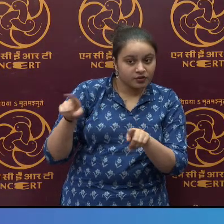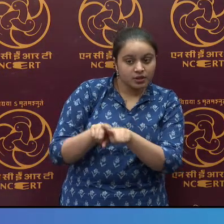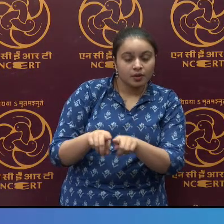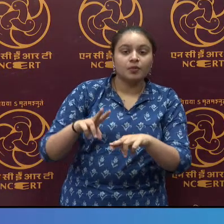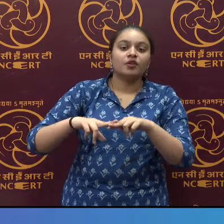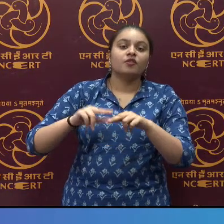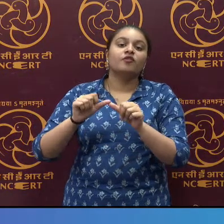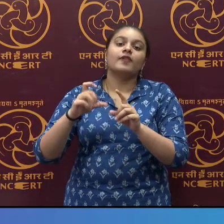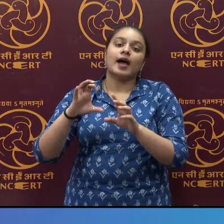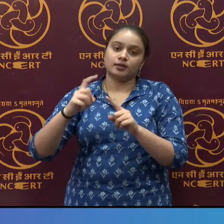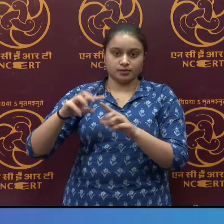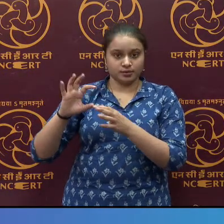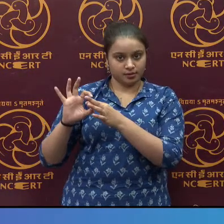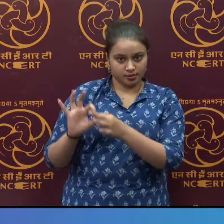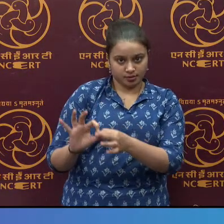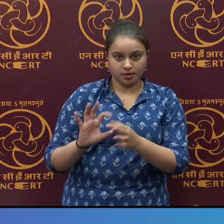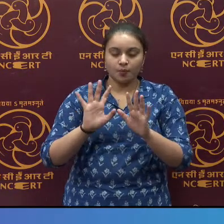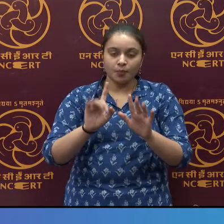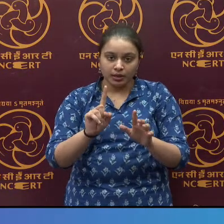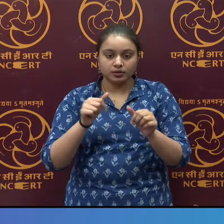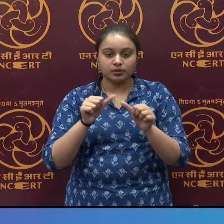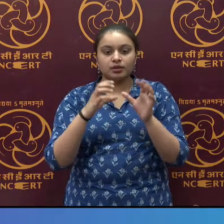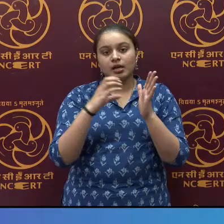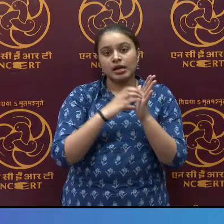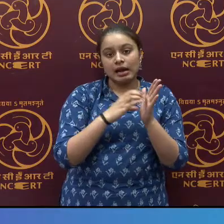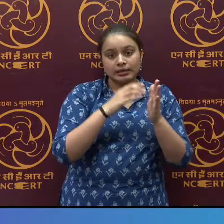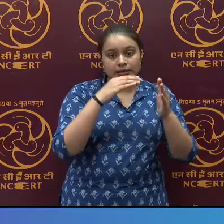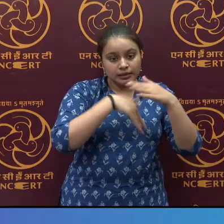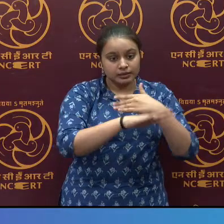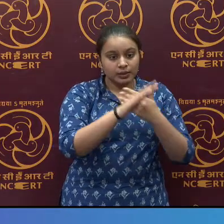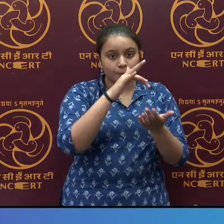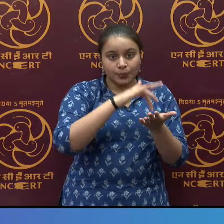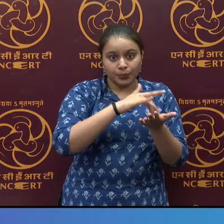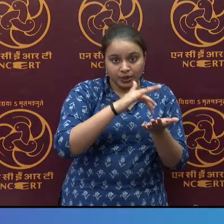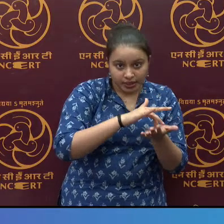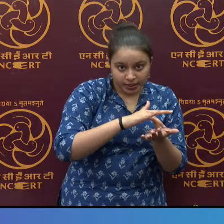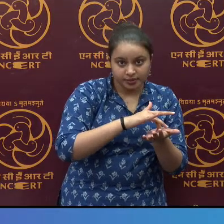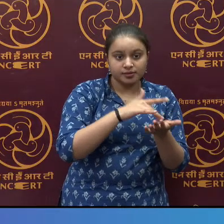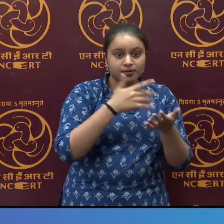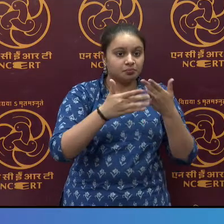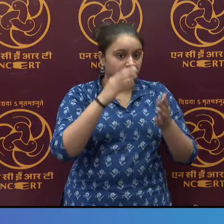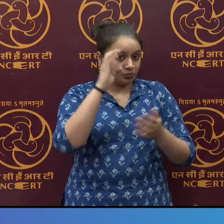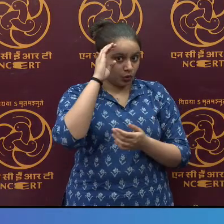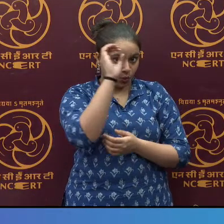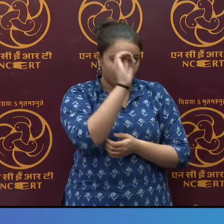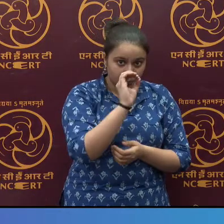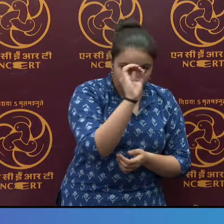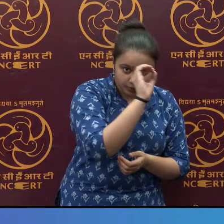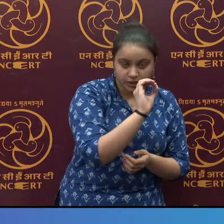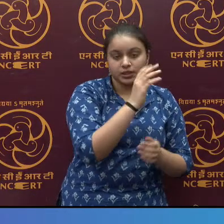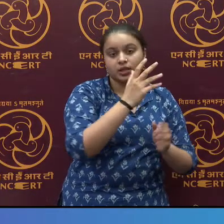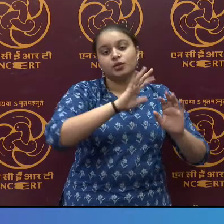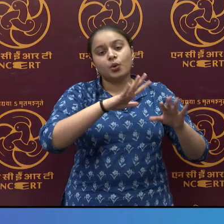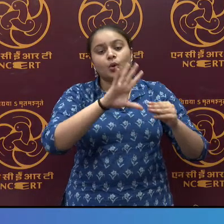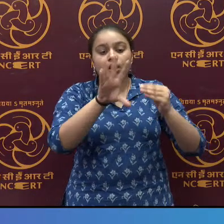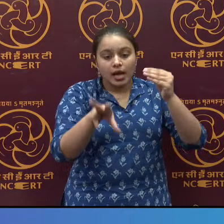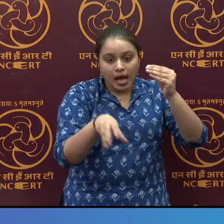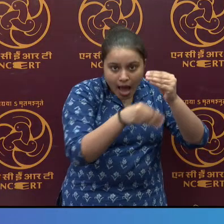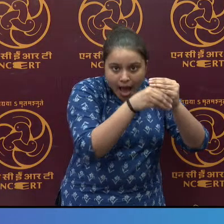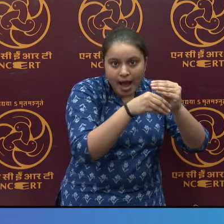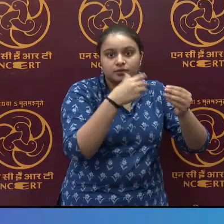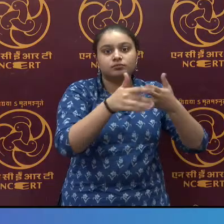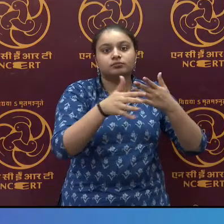only. But in an article, there is a place where you can give your opinion, you can add on to the